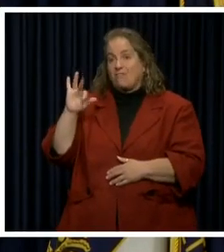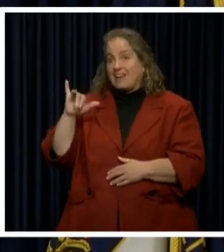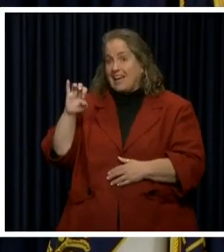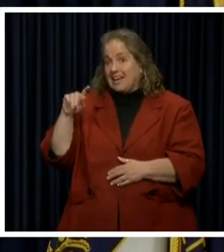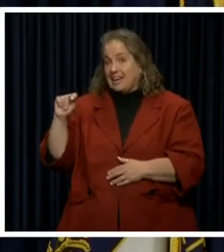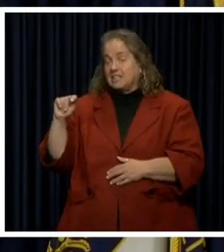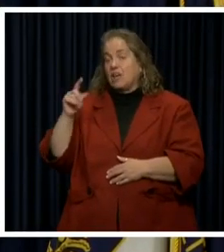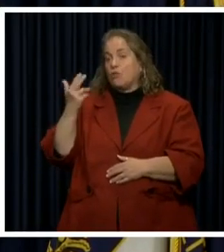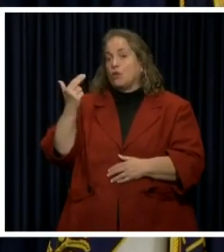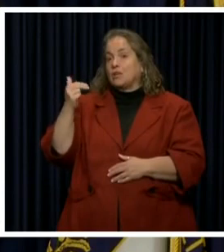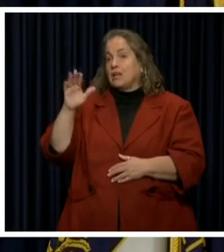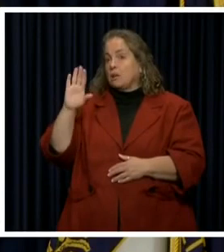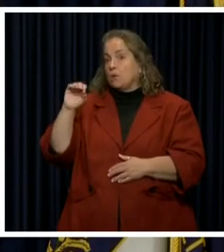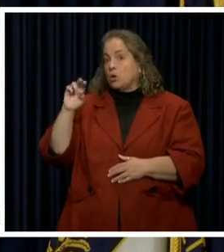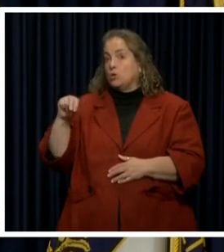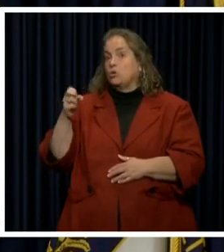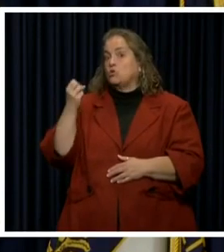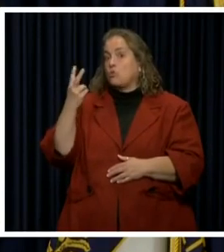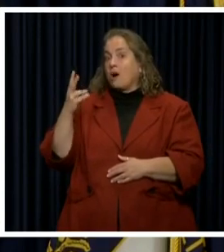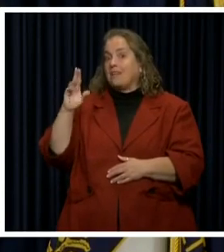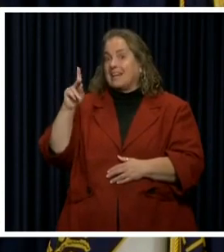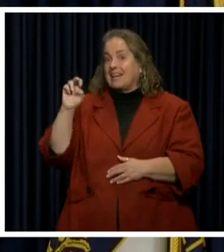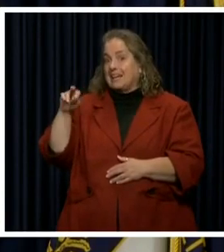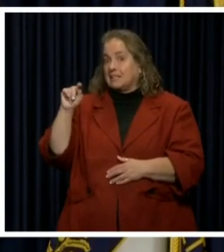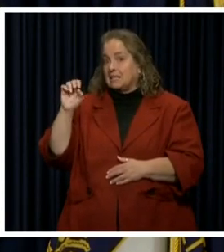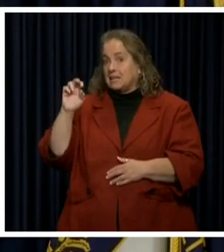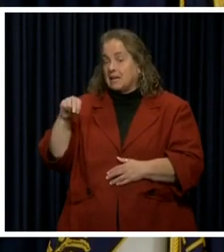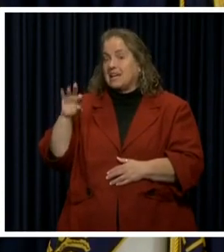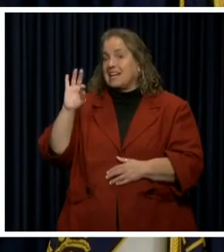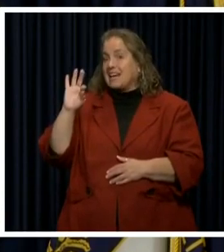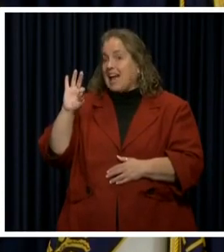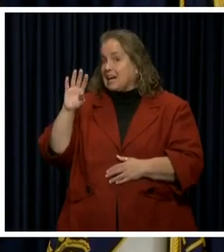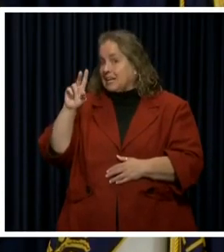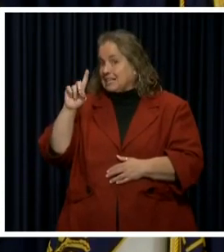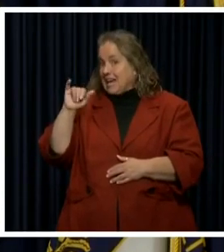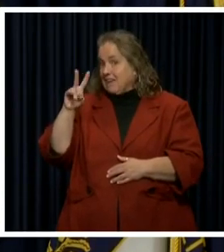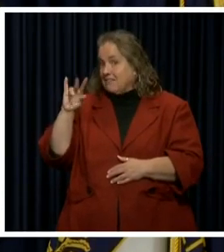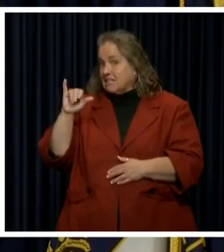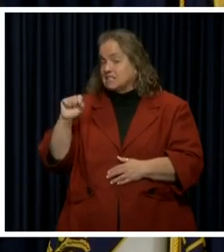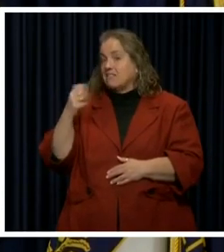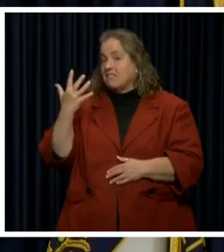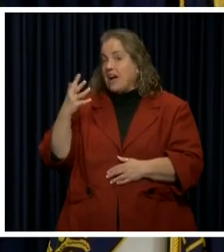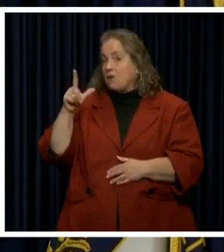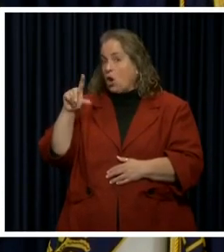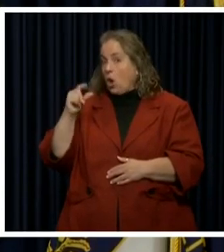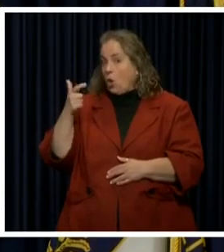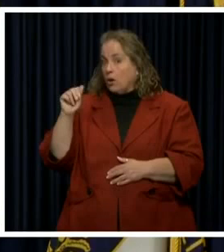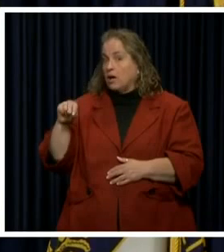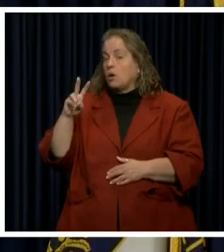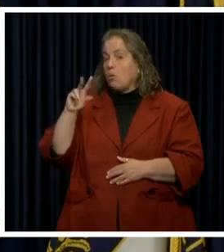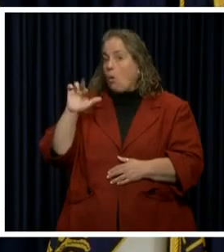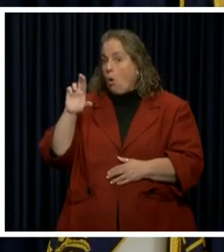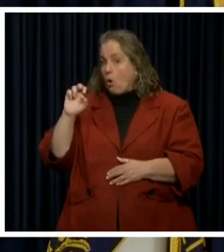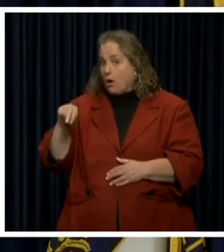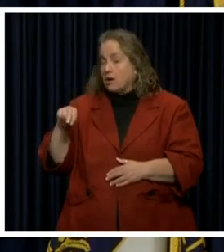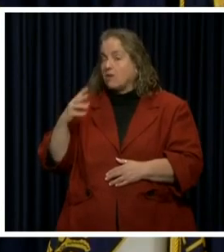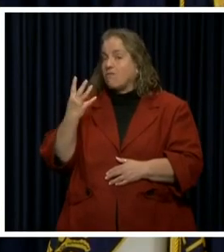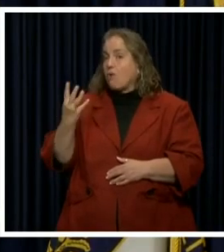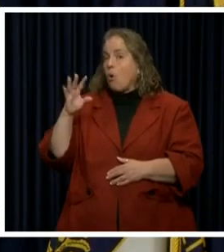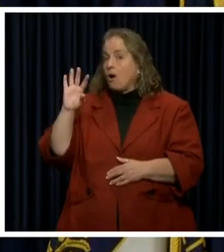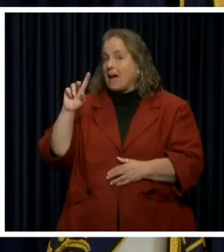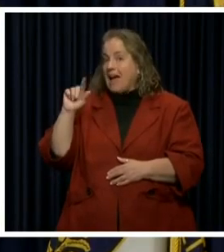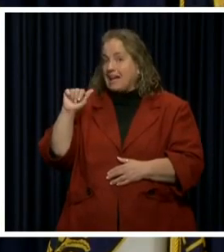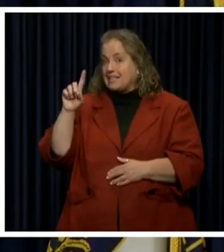Fayette, 13 from Boone, 12 from Kenton, 9 from Davis, 5 from Logan and Warren, 4